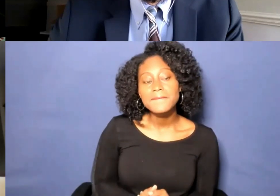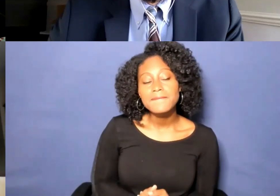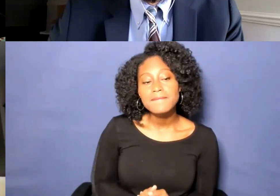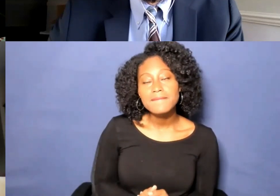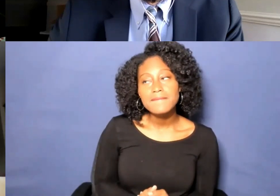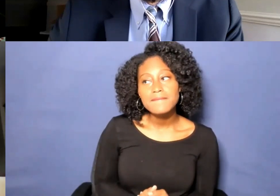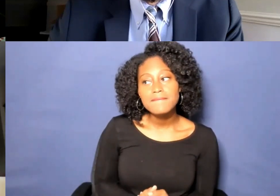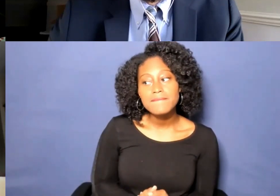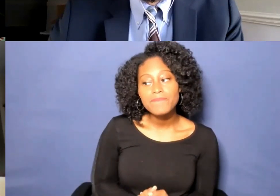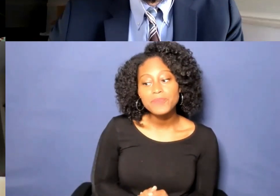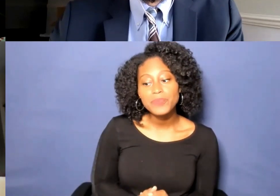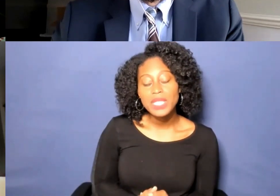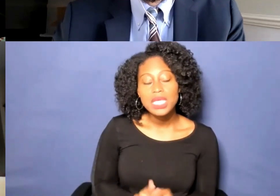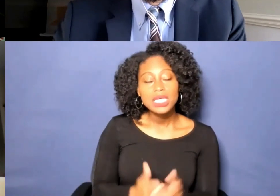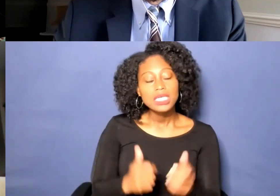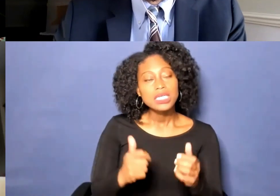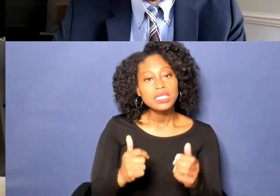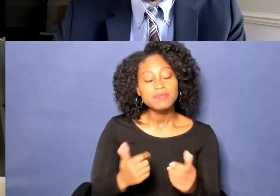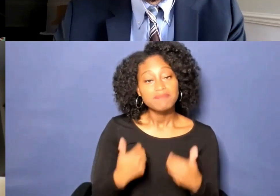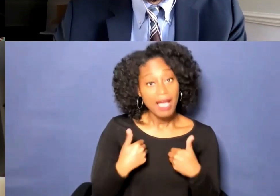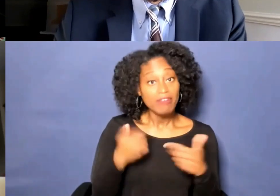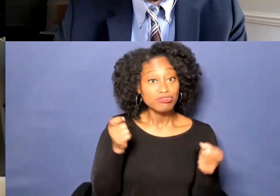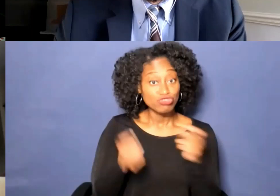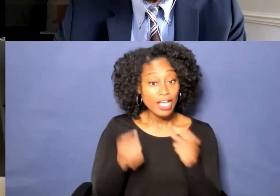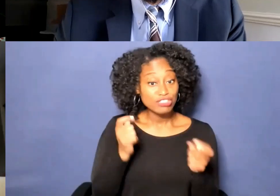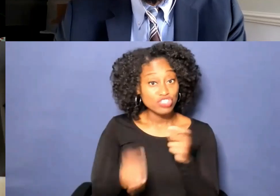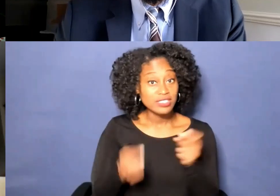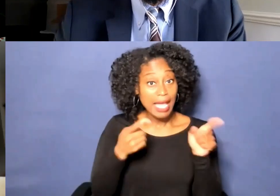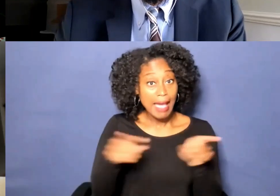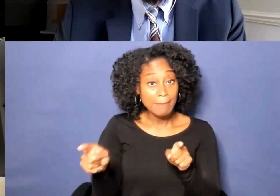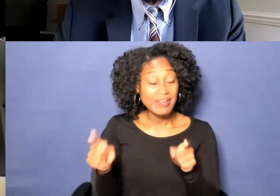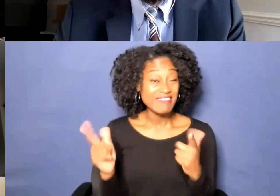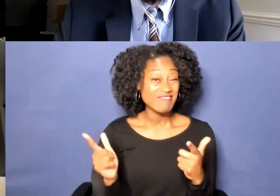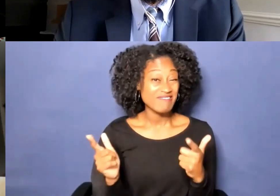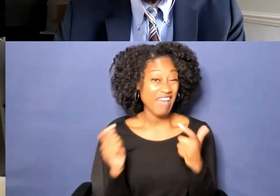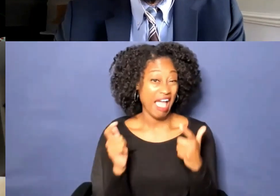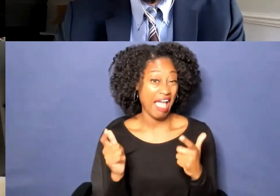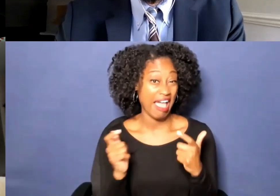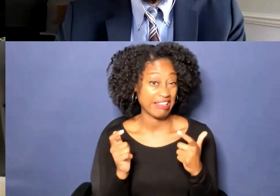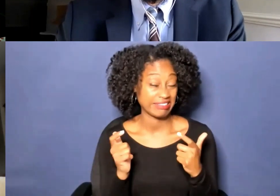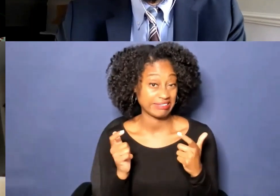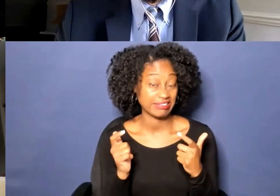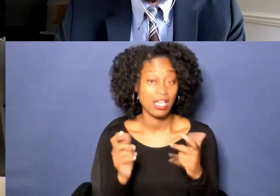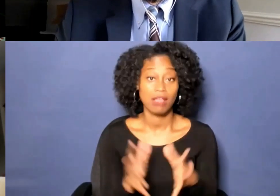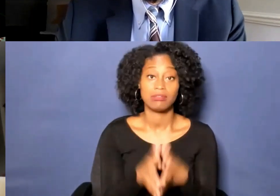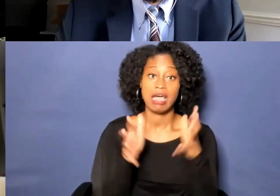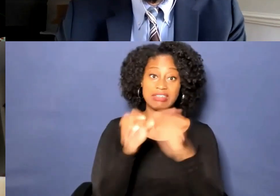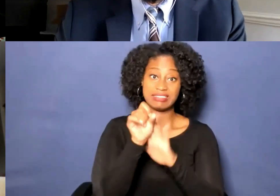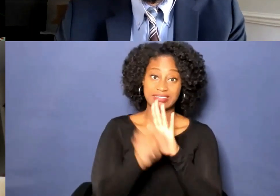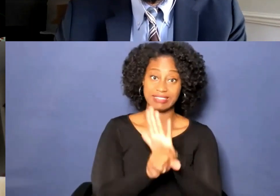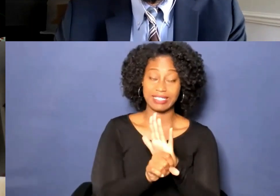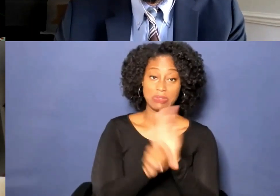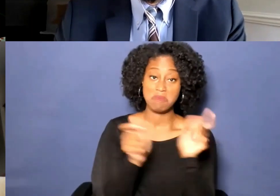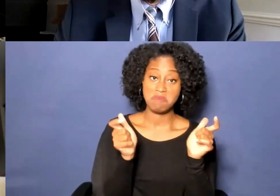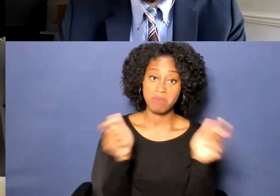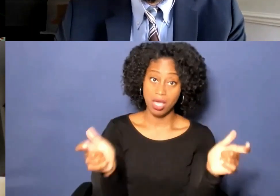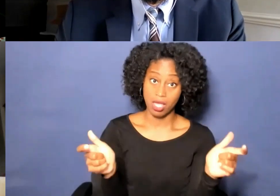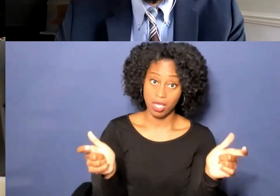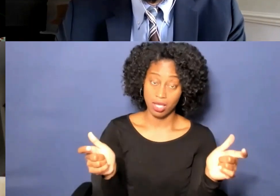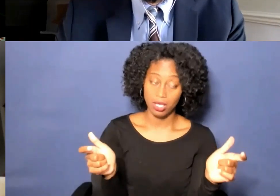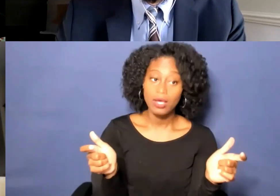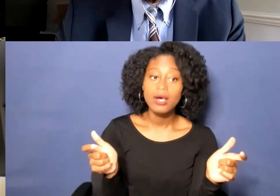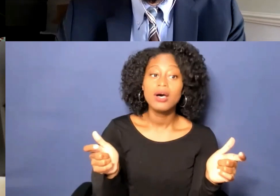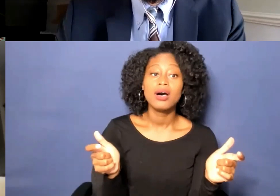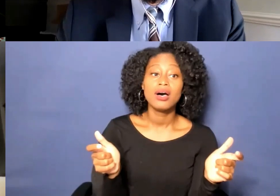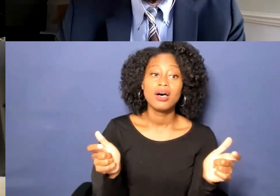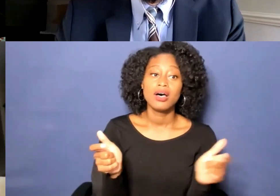changes that are occurring so rapidly, and given the size of so many of our states, the size of our states are actually the size